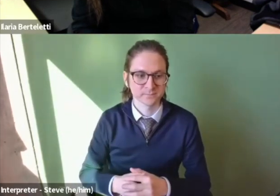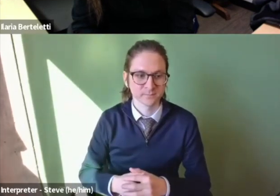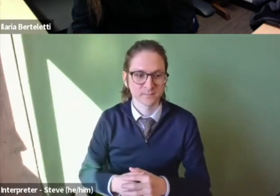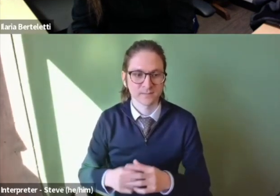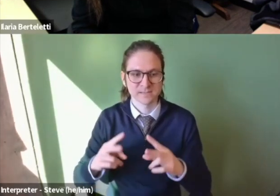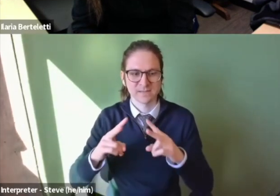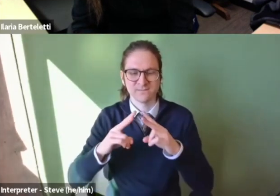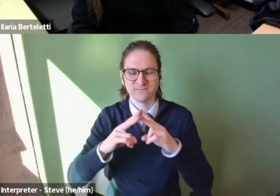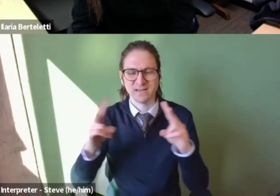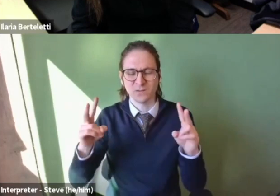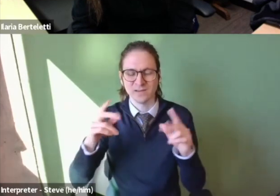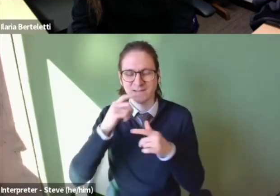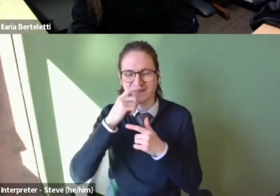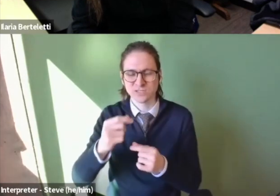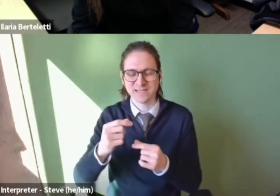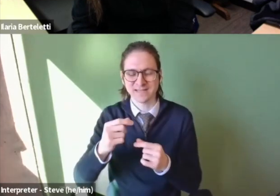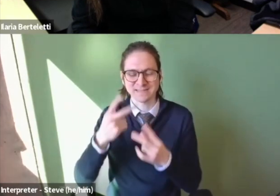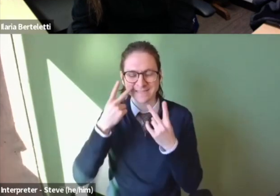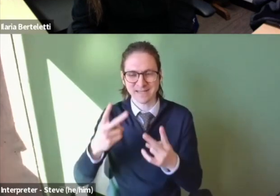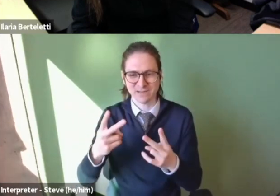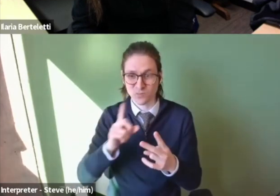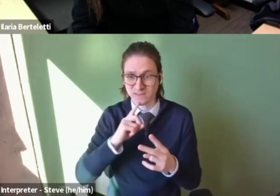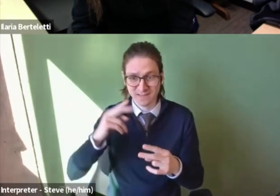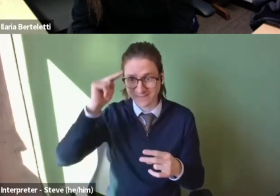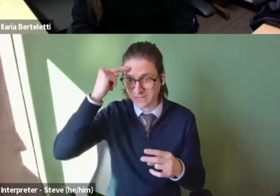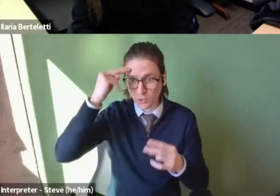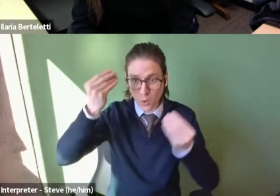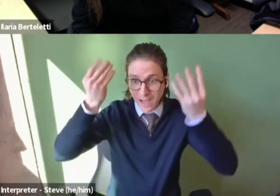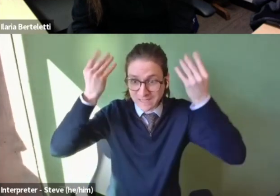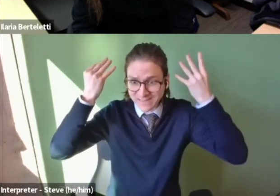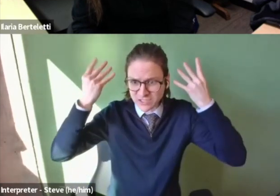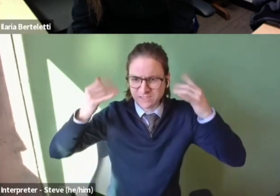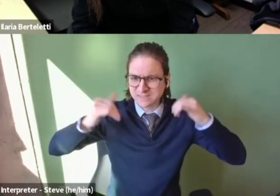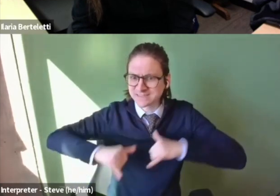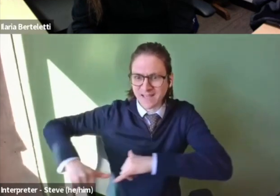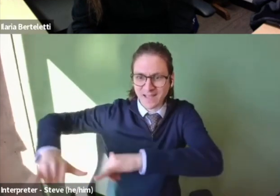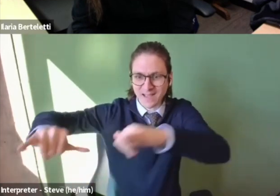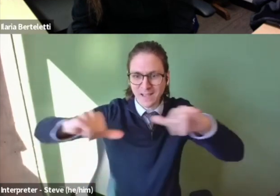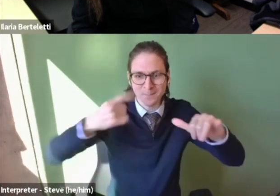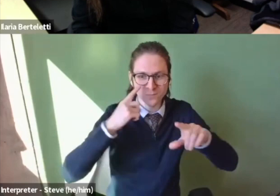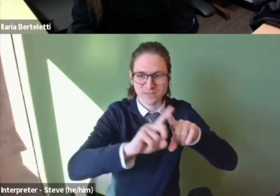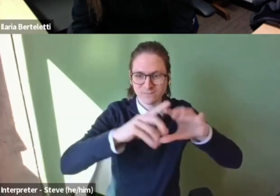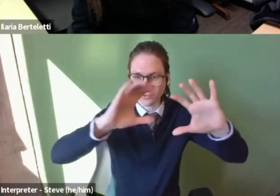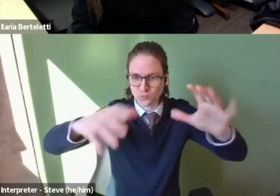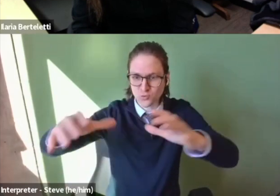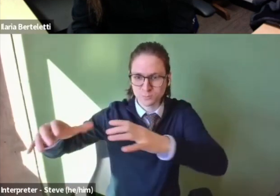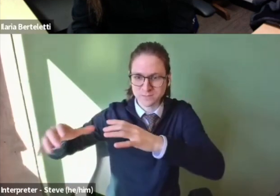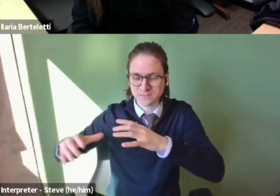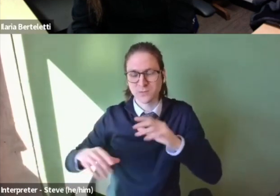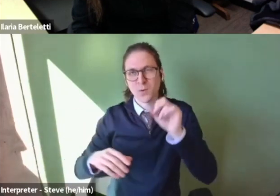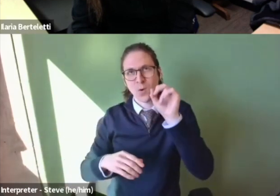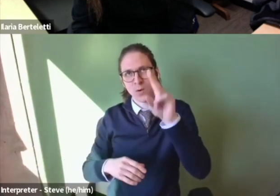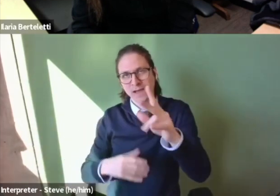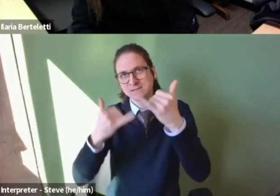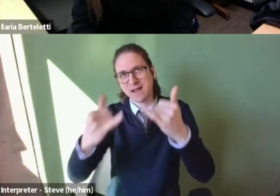like the neural activation patterns were the same across all the groups, right? So then the question is, well, can we invent a metric? So we did this